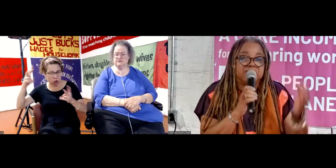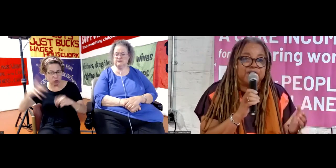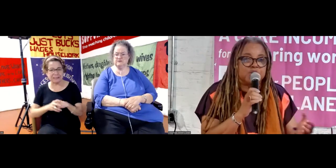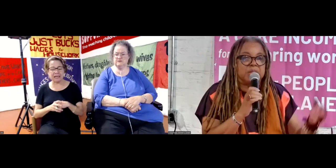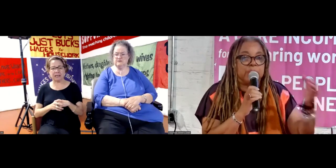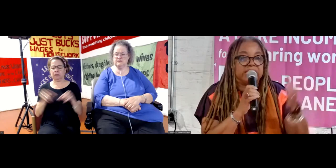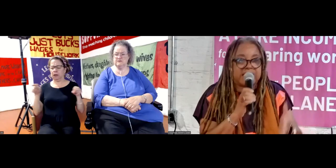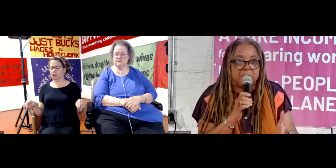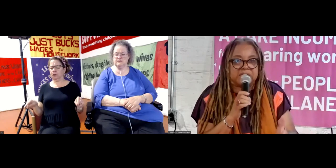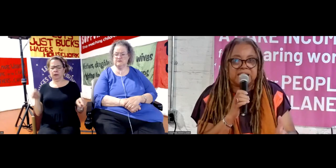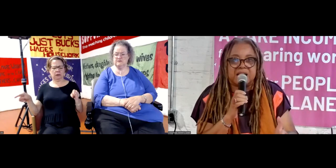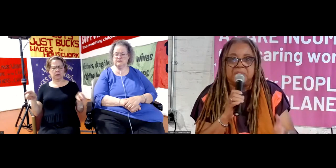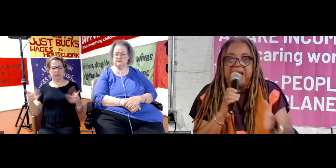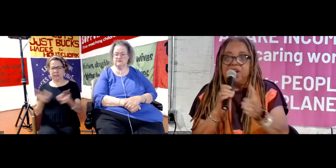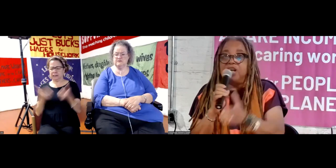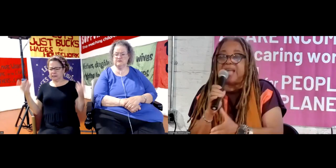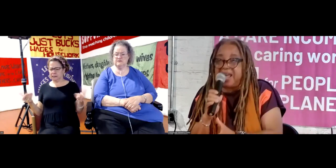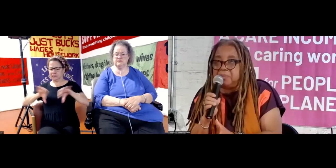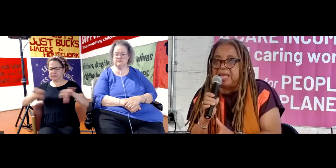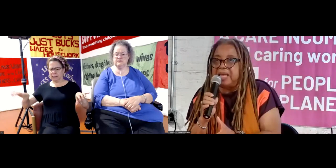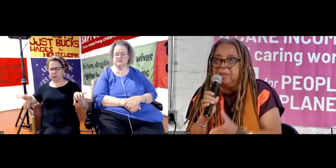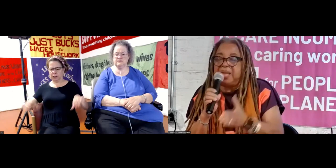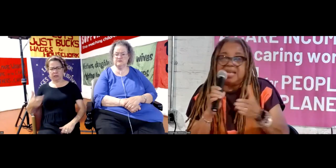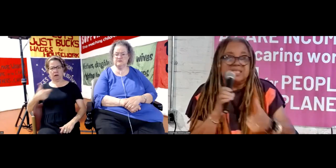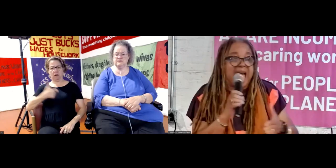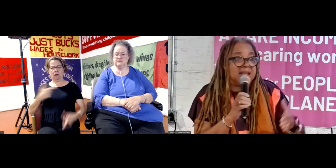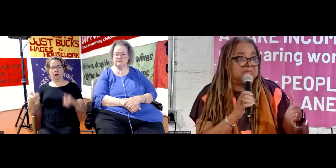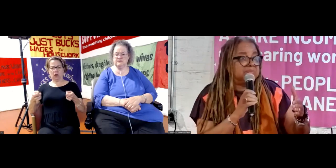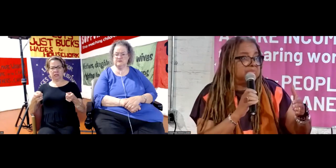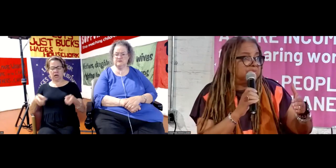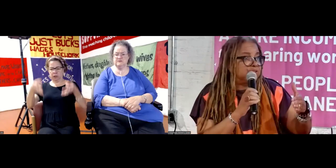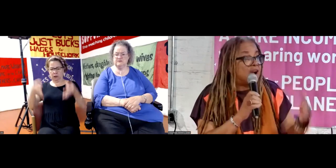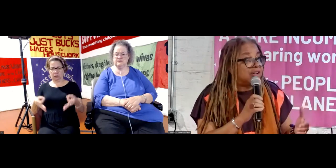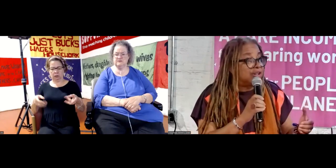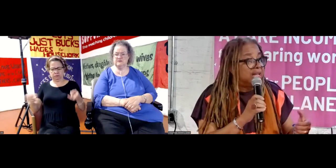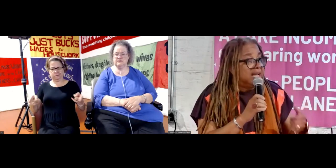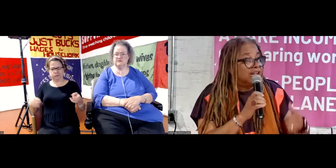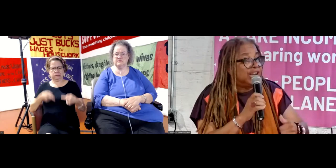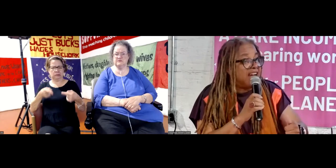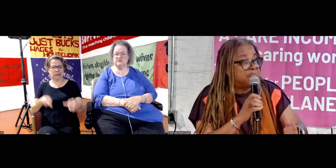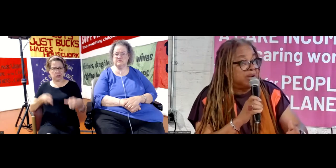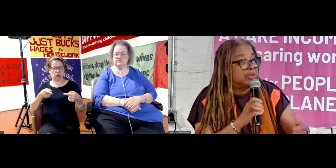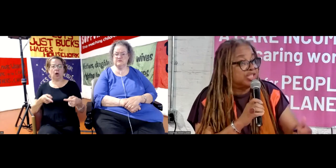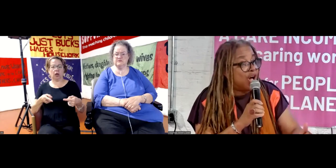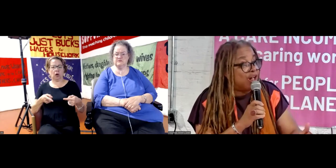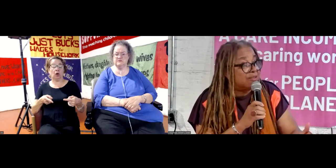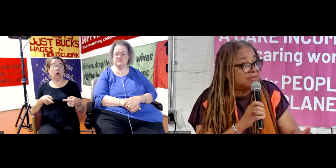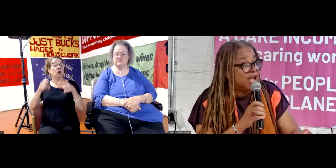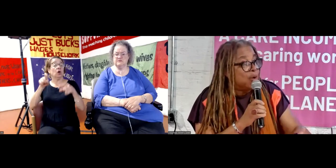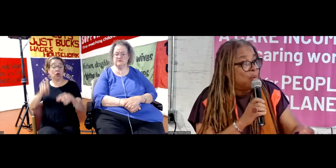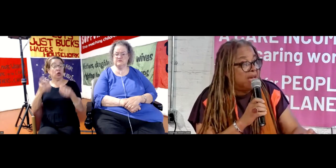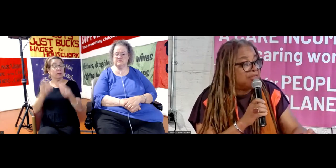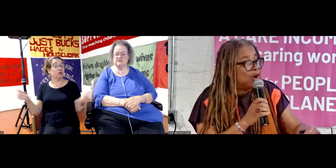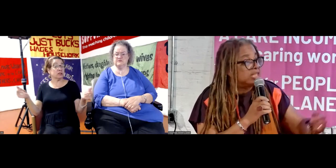the difference between separatism and autonomy, because that struggle could have been